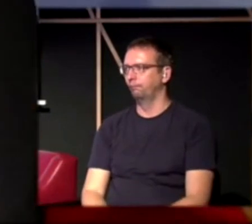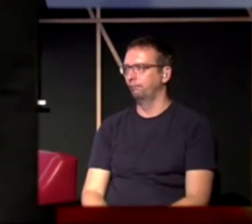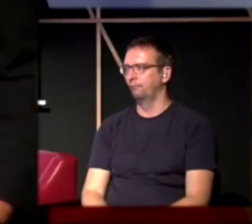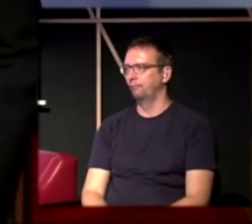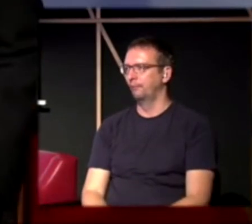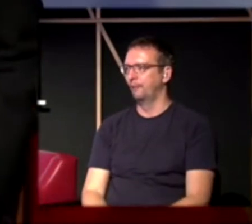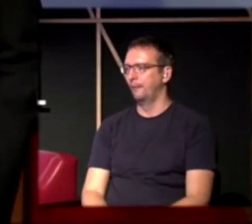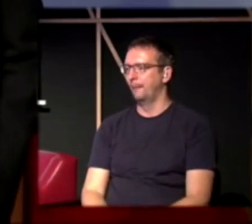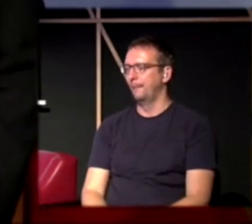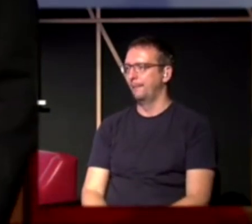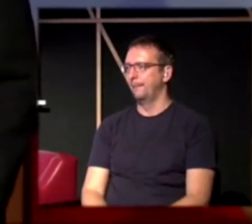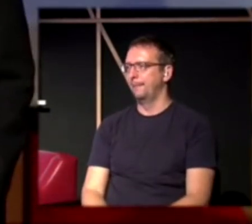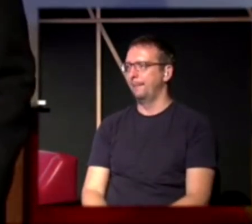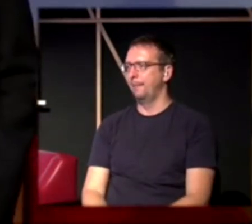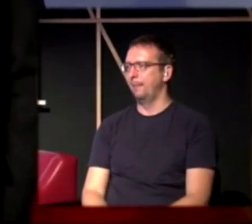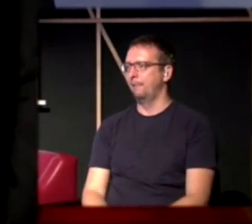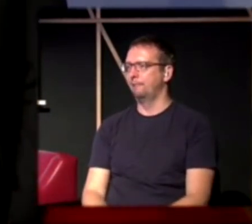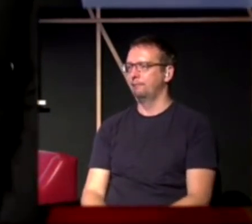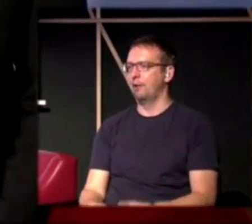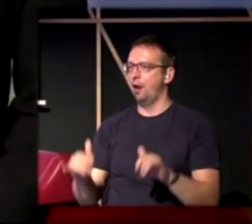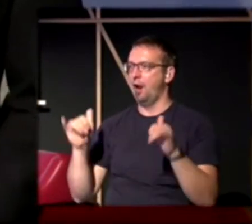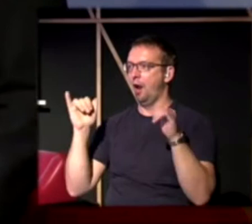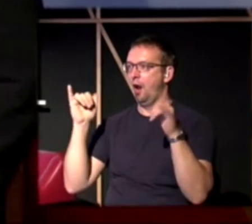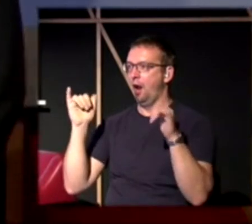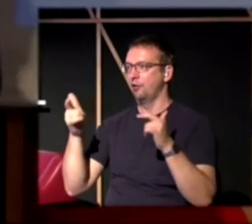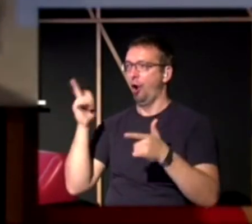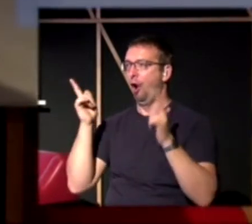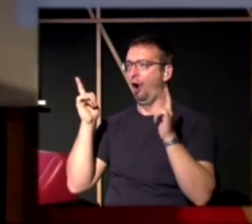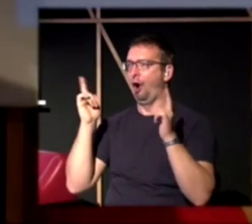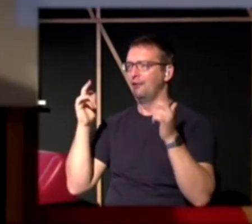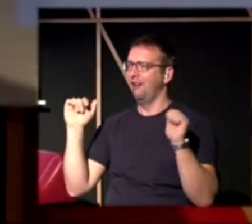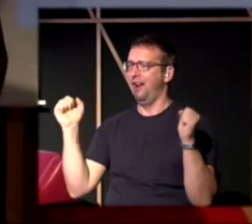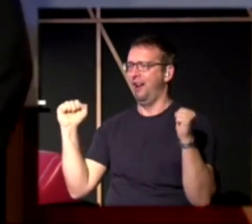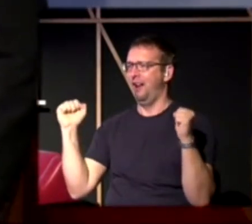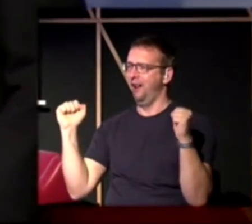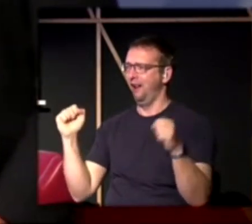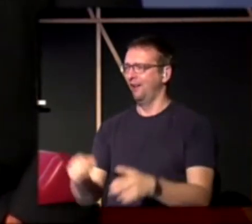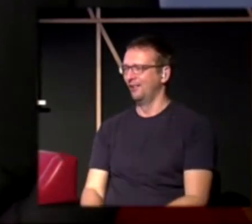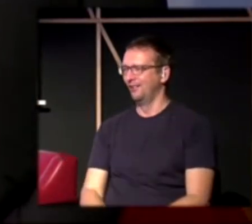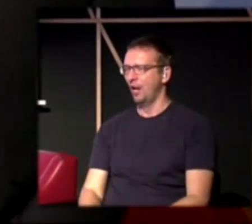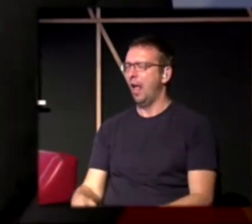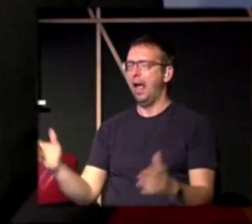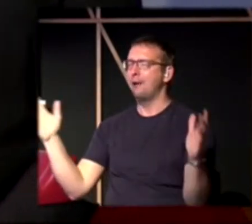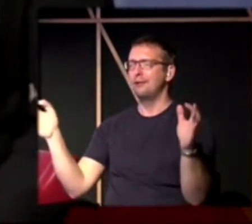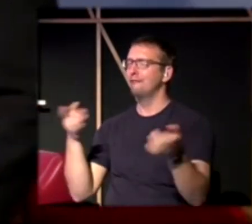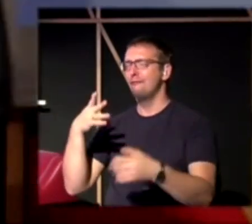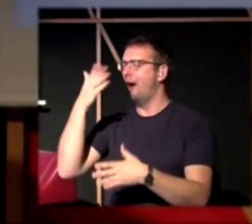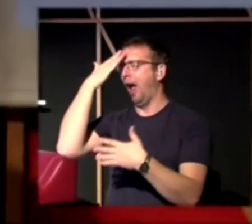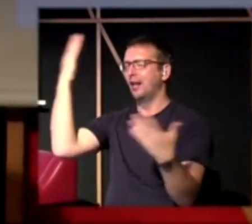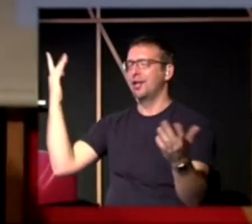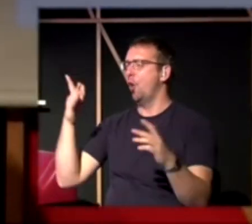Sessegnon. For G! He's round the goalkeeper, he's done it! Absolutely